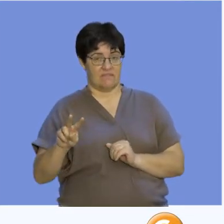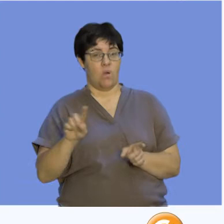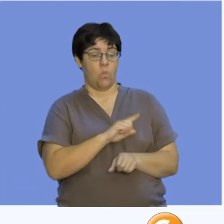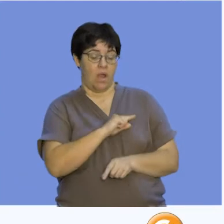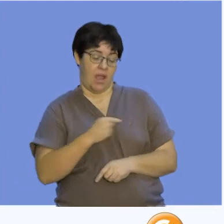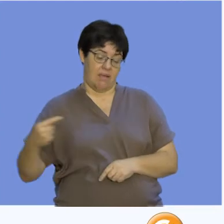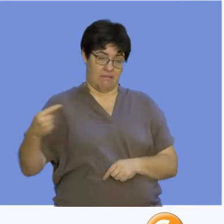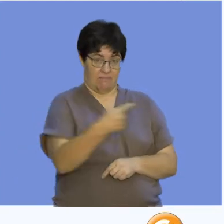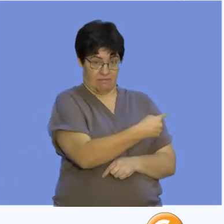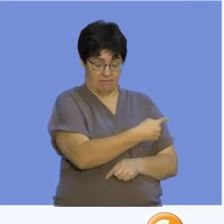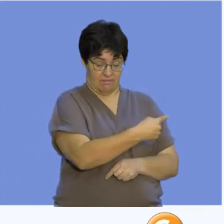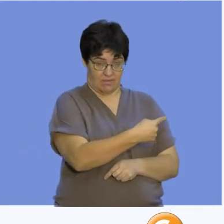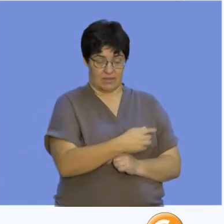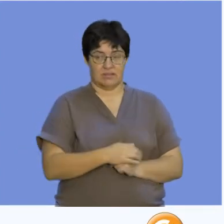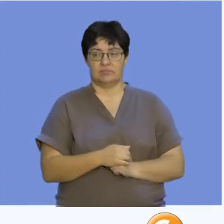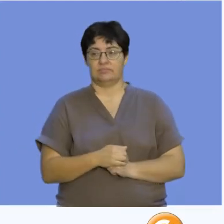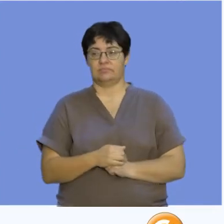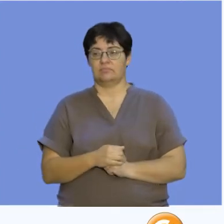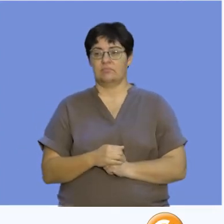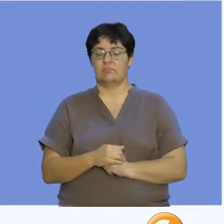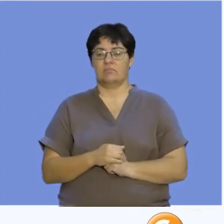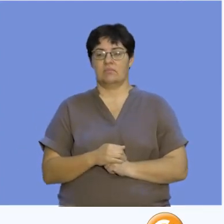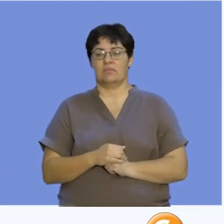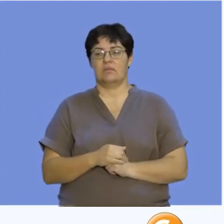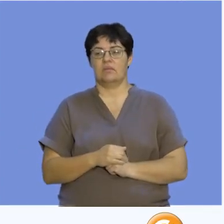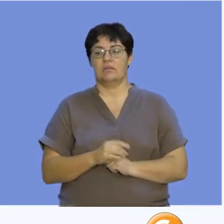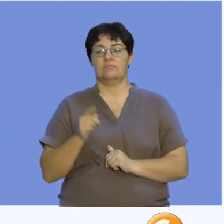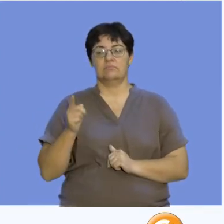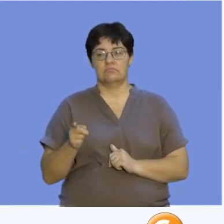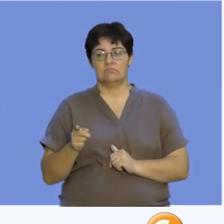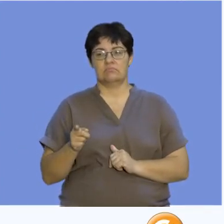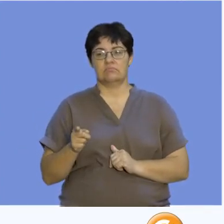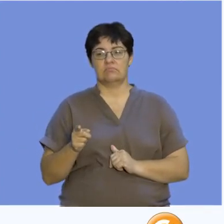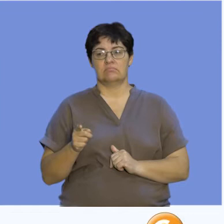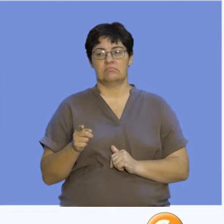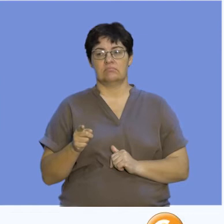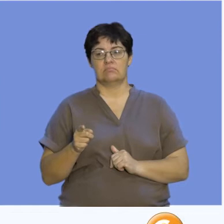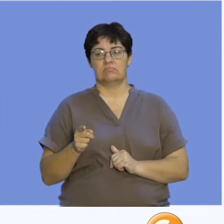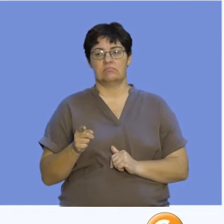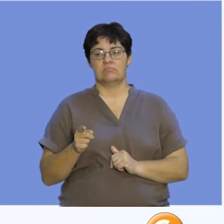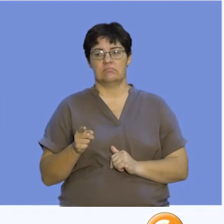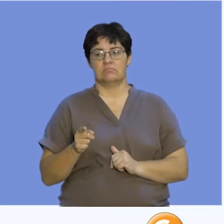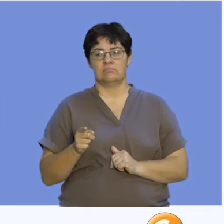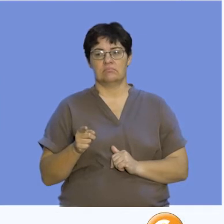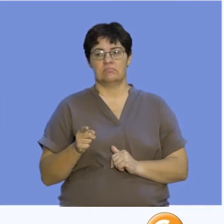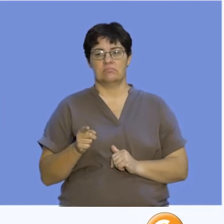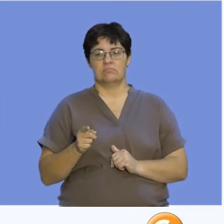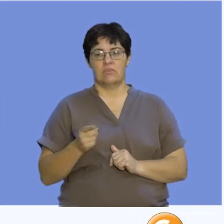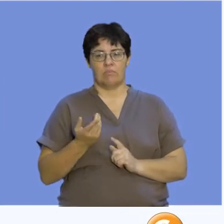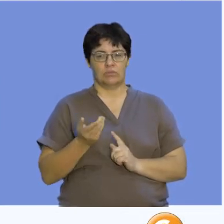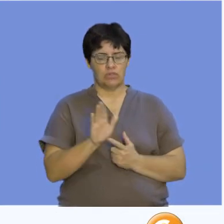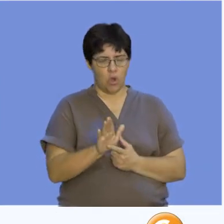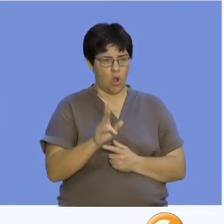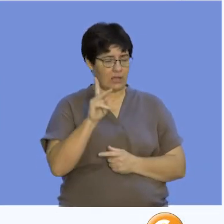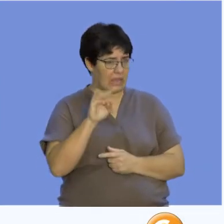in the opposite direction. And over here, I've put, so on this, actually, can I show the